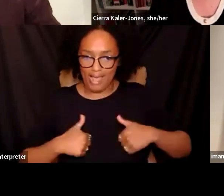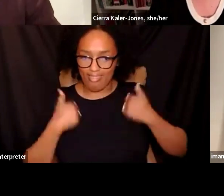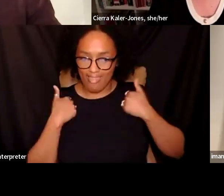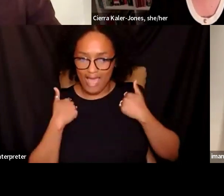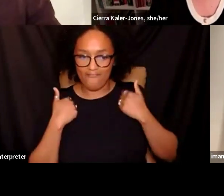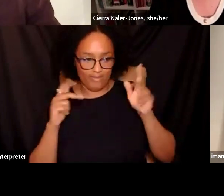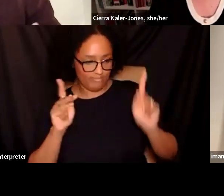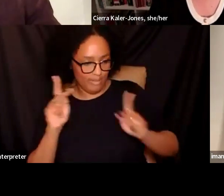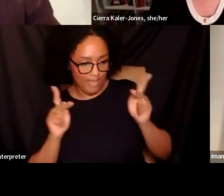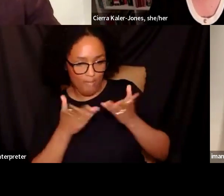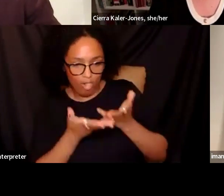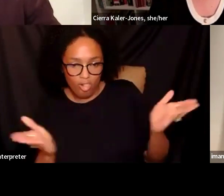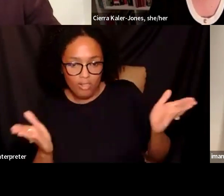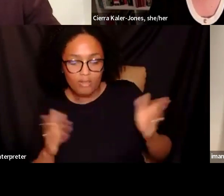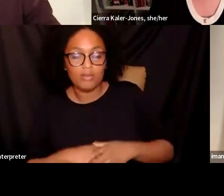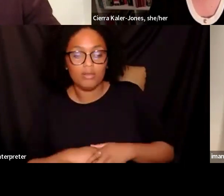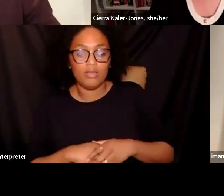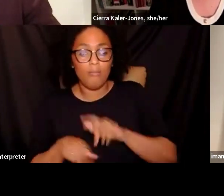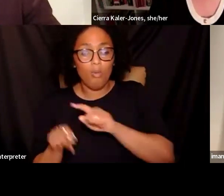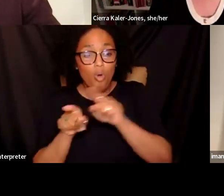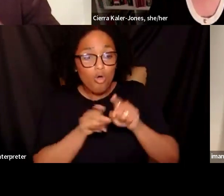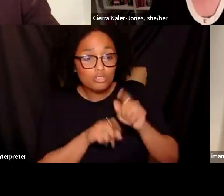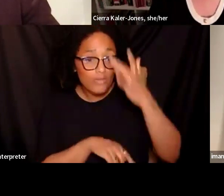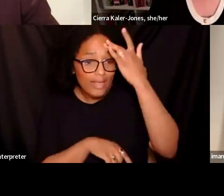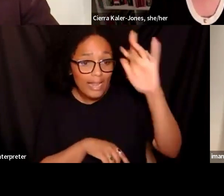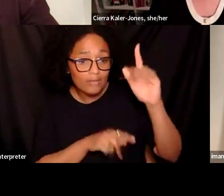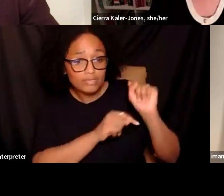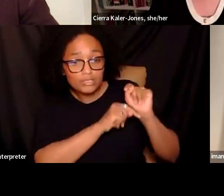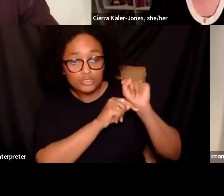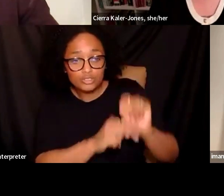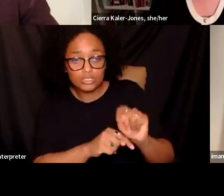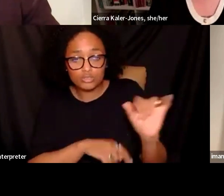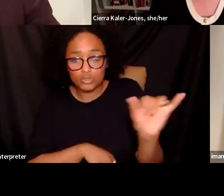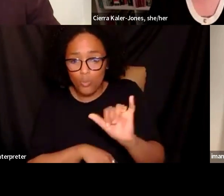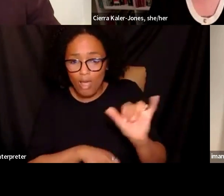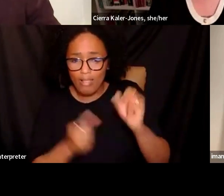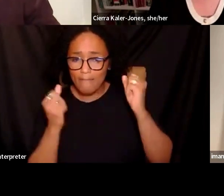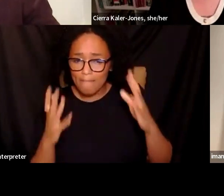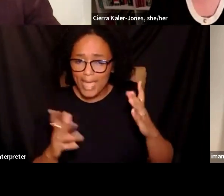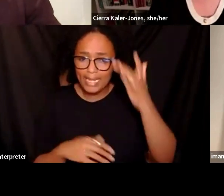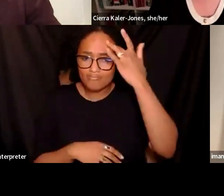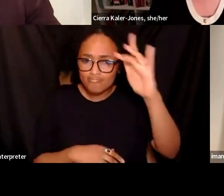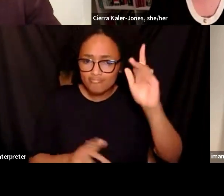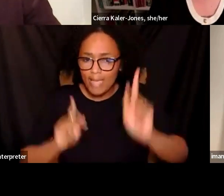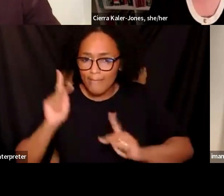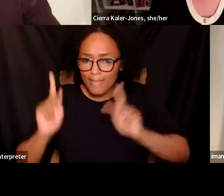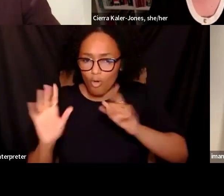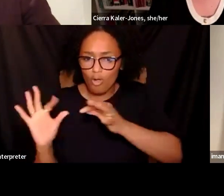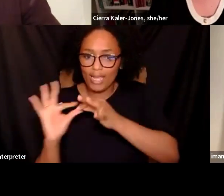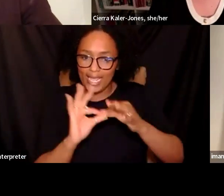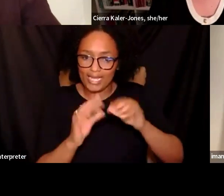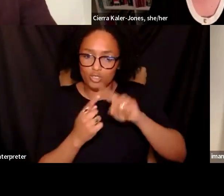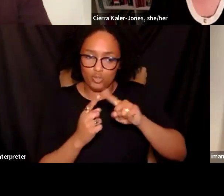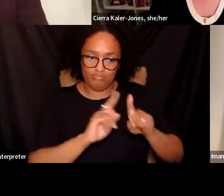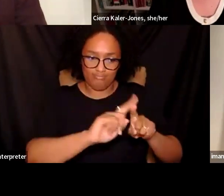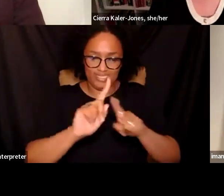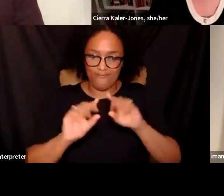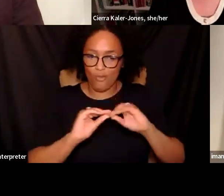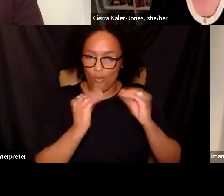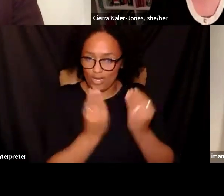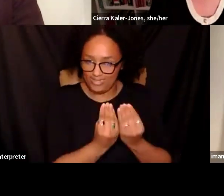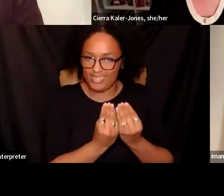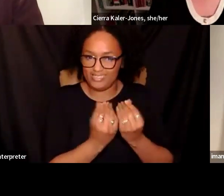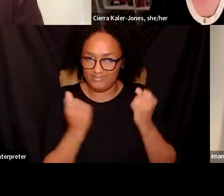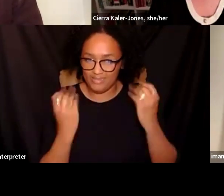kind of intellectual traditions as well, right? So many of these important intellectual figures are also connected to these organizations in important ways, or